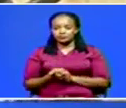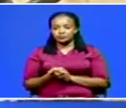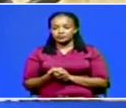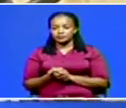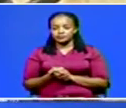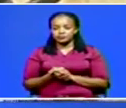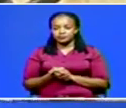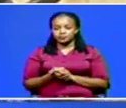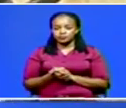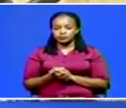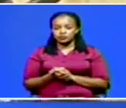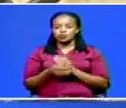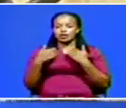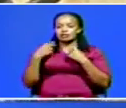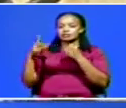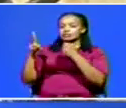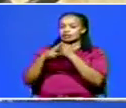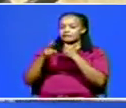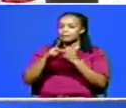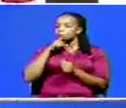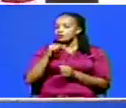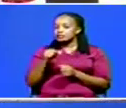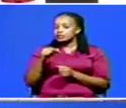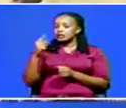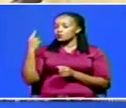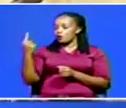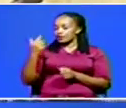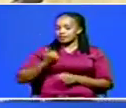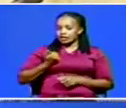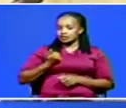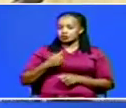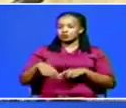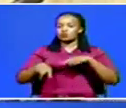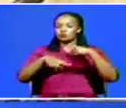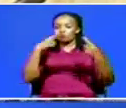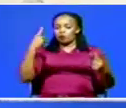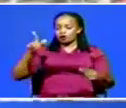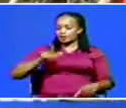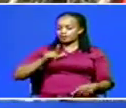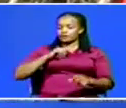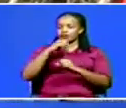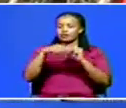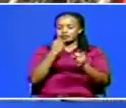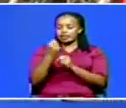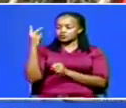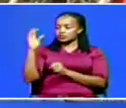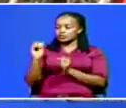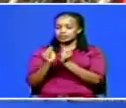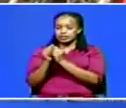of 7 boys and one other girl. I was able to win the Lady of the Year trophy. Well,